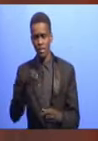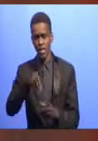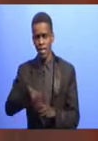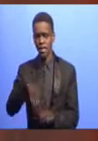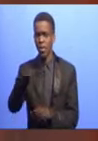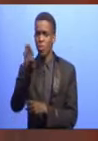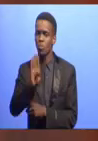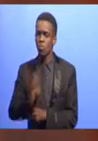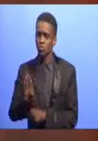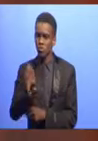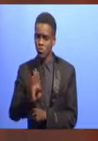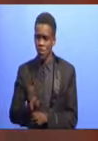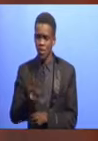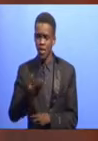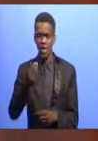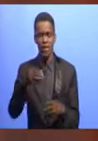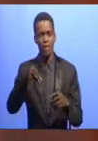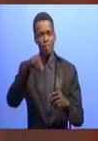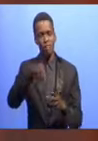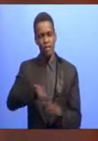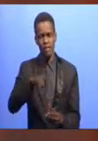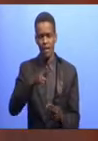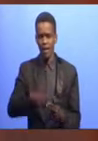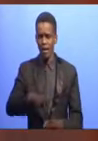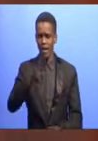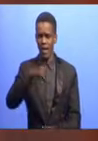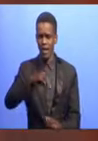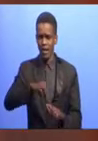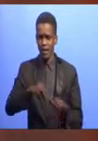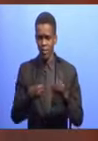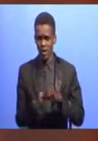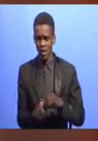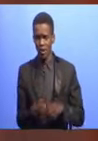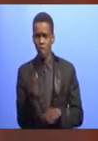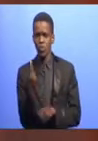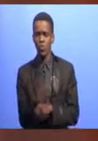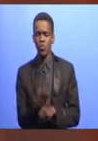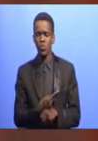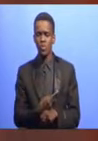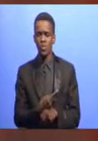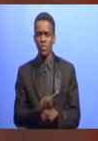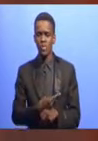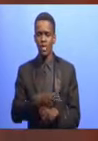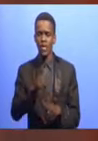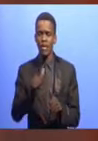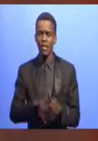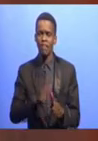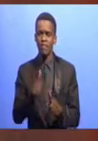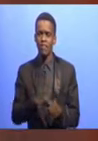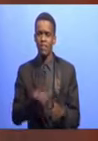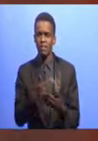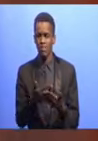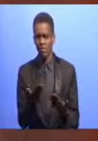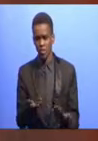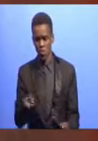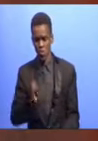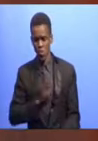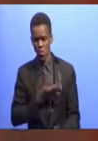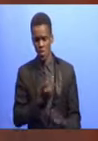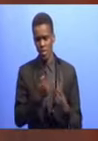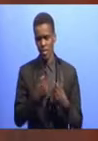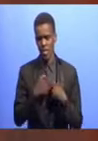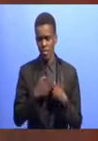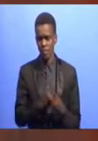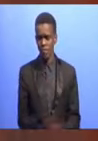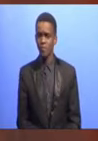godise se re na leng sone mo gae, re se dirise mo gae. Tota ebile keletso e tona e le gone ya gore ebile ga se